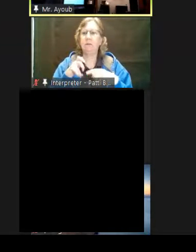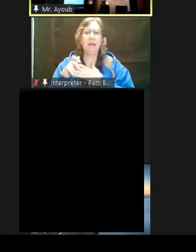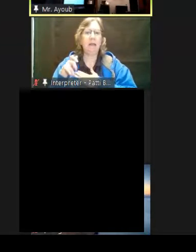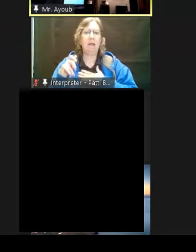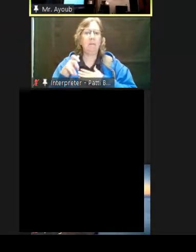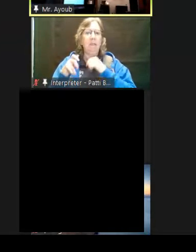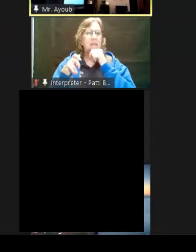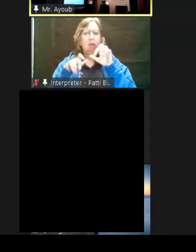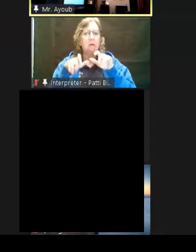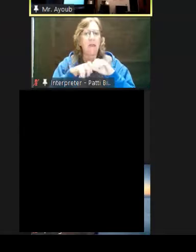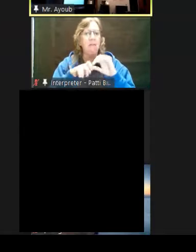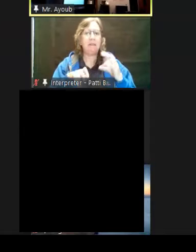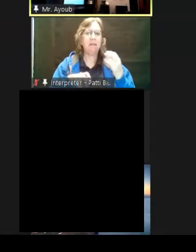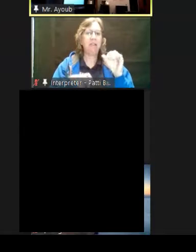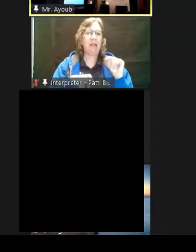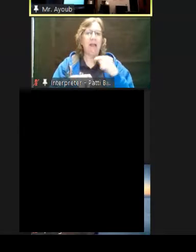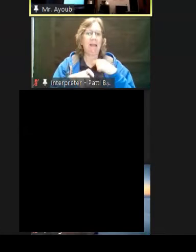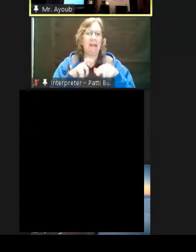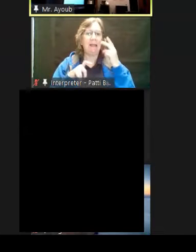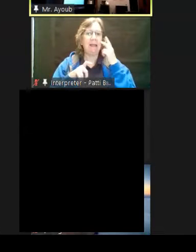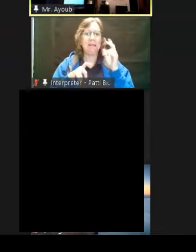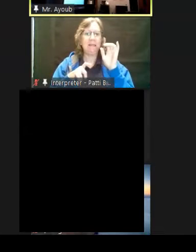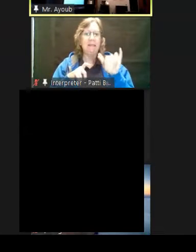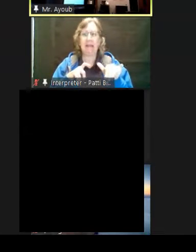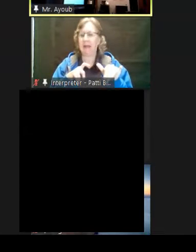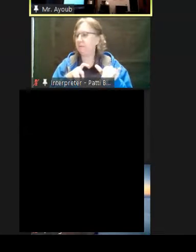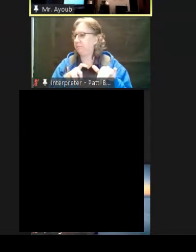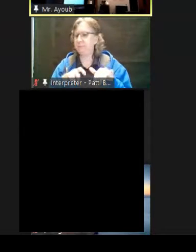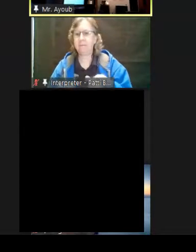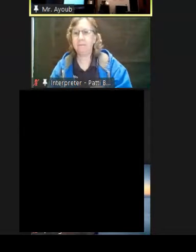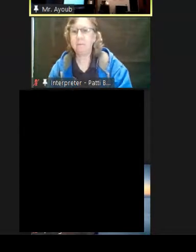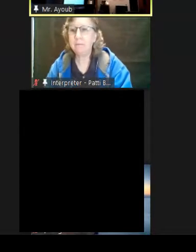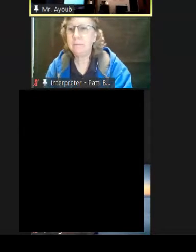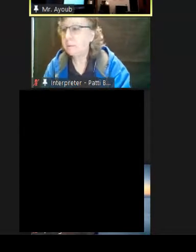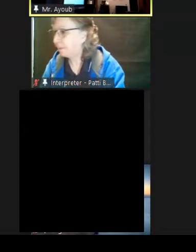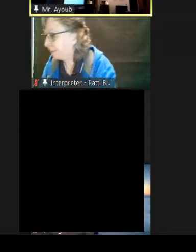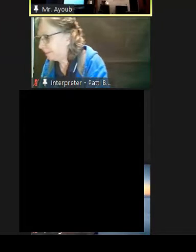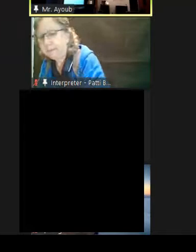chat. We won't be able to see it. You need to speak up if you have something to say.